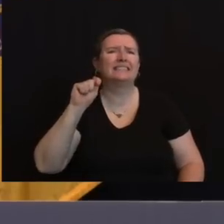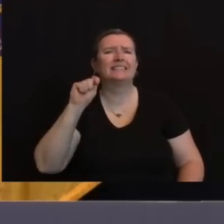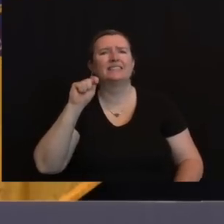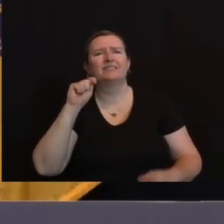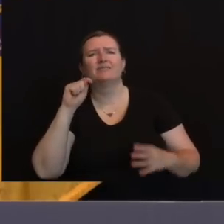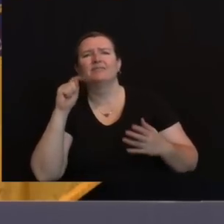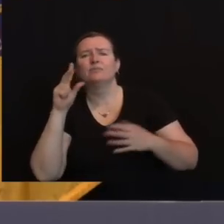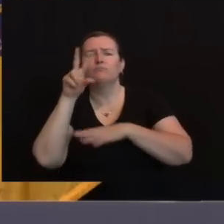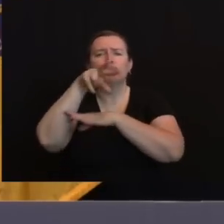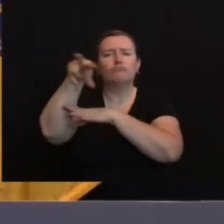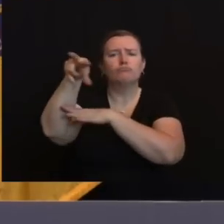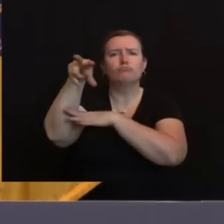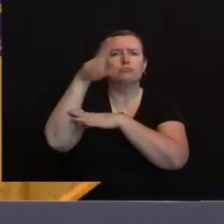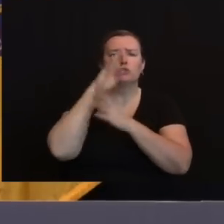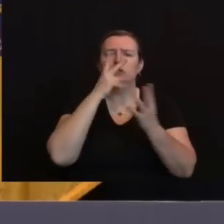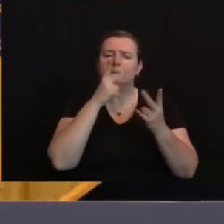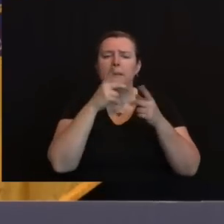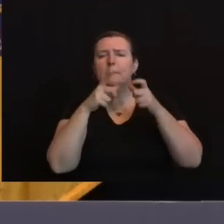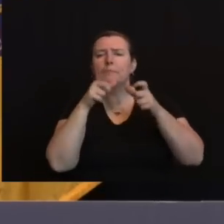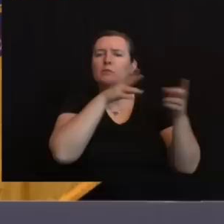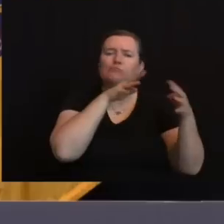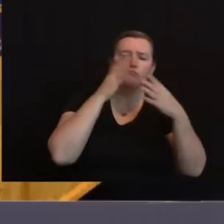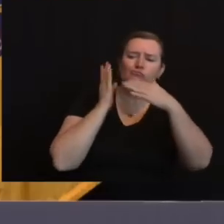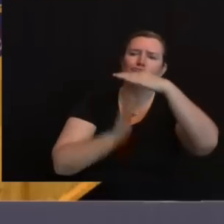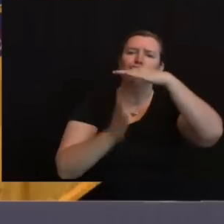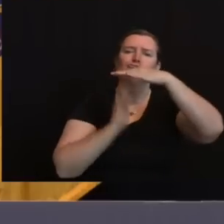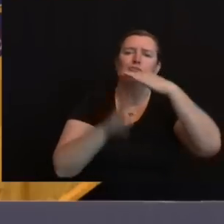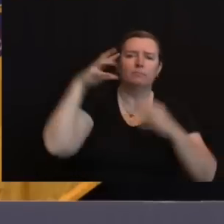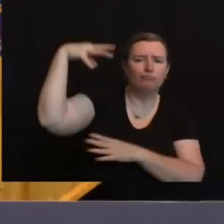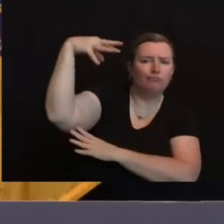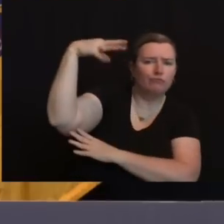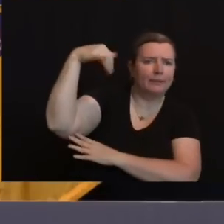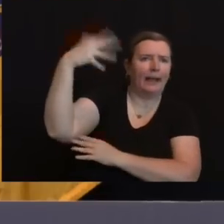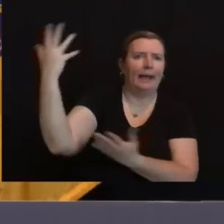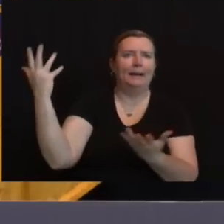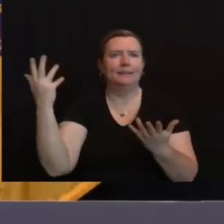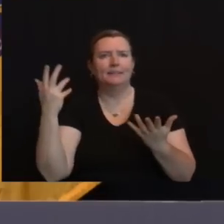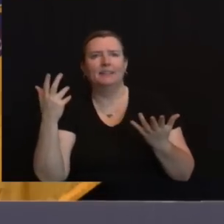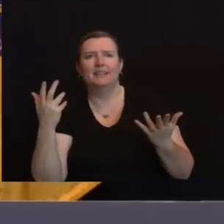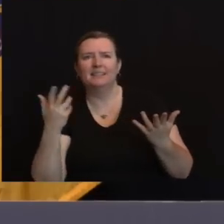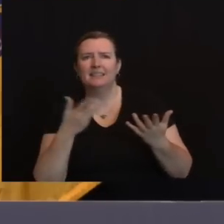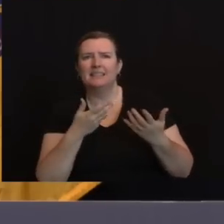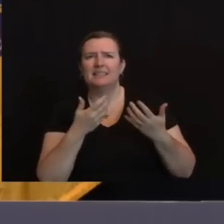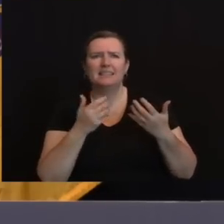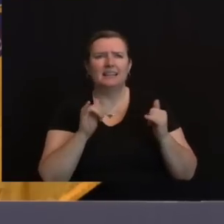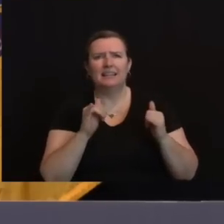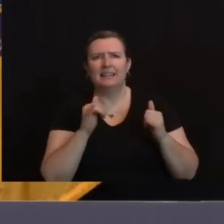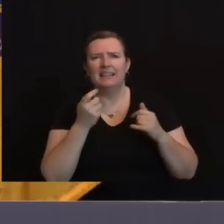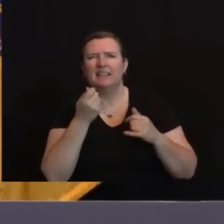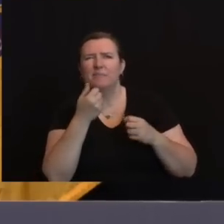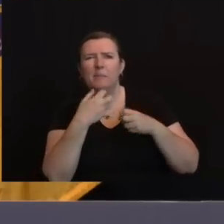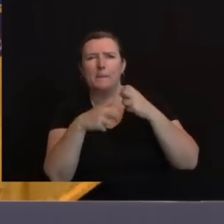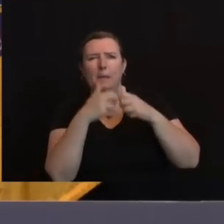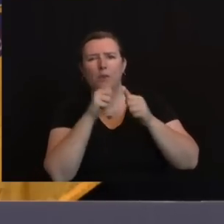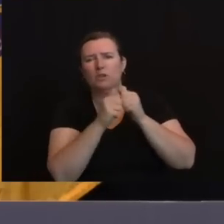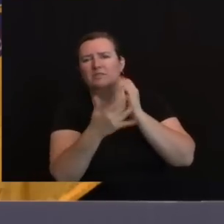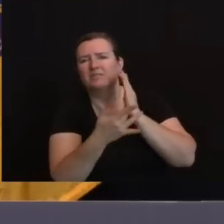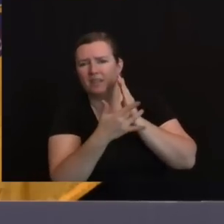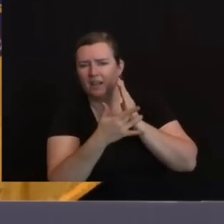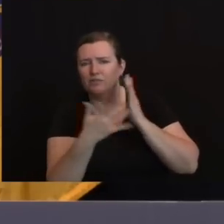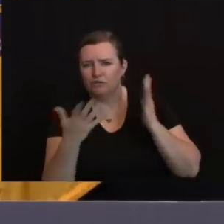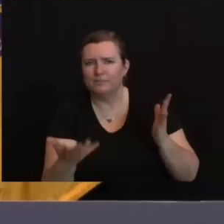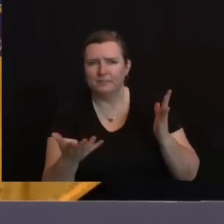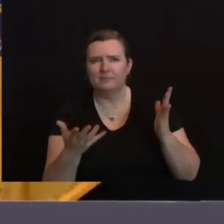not surprising knots in the reopening of their facilities. So you may